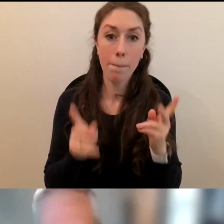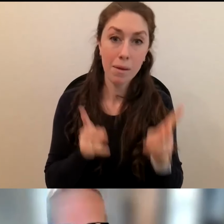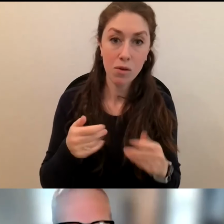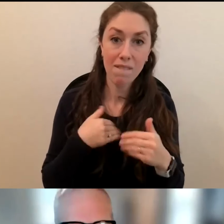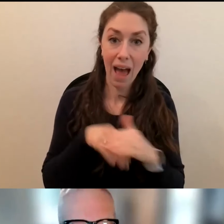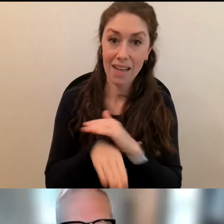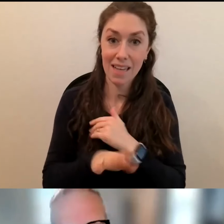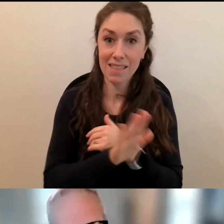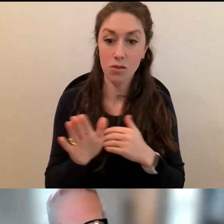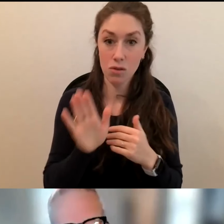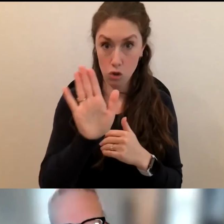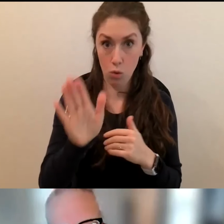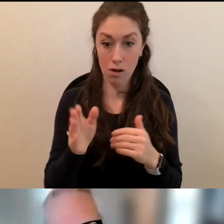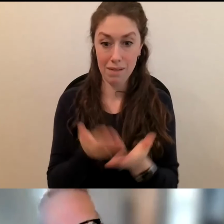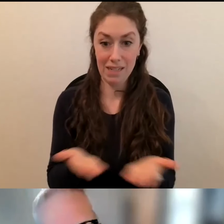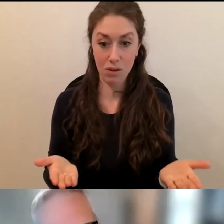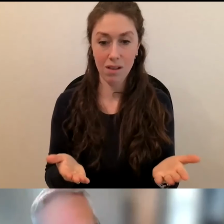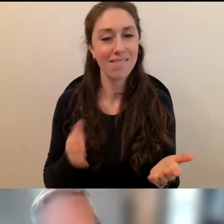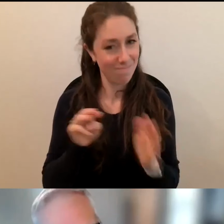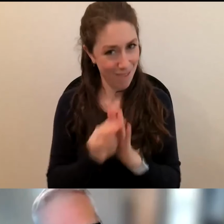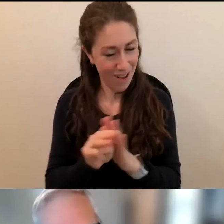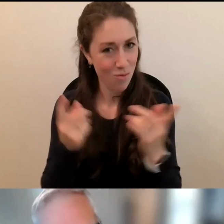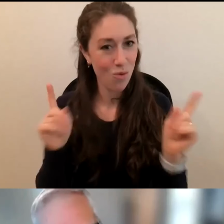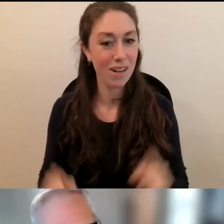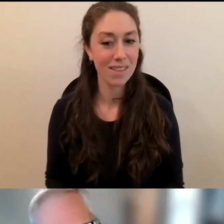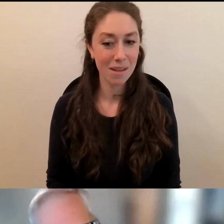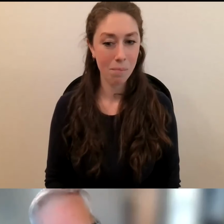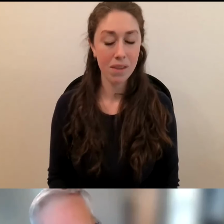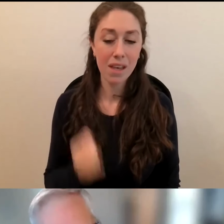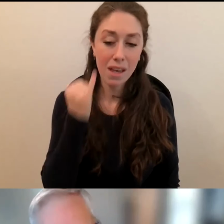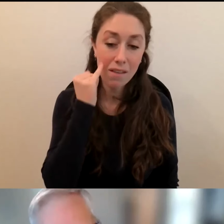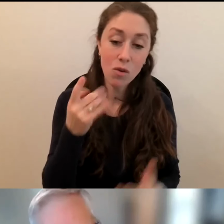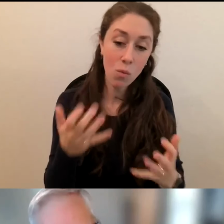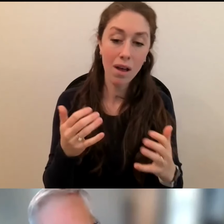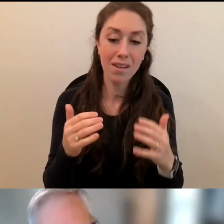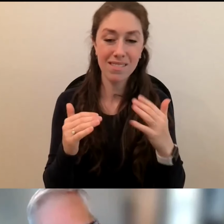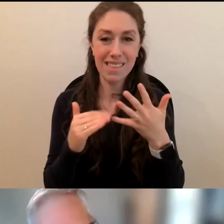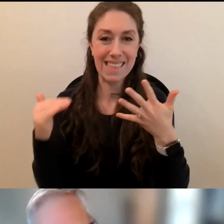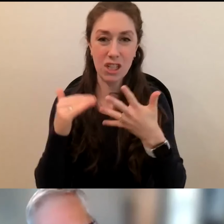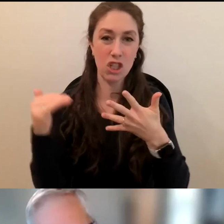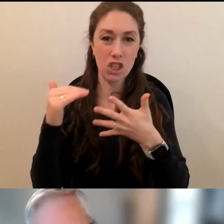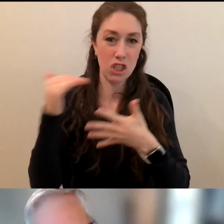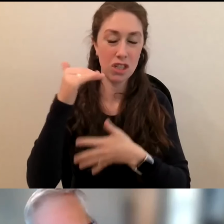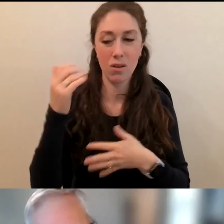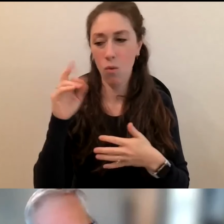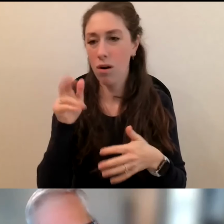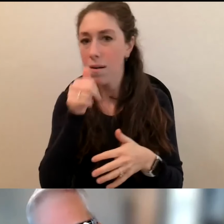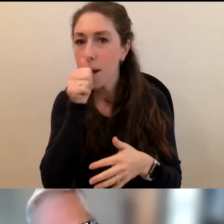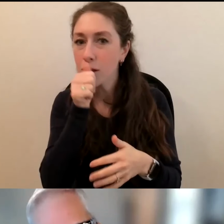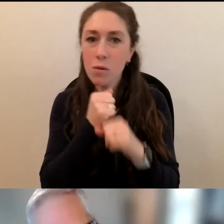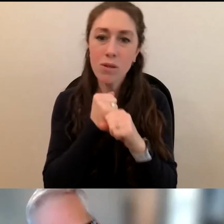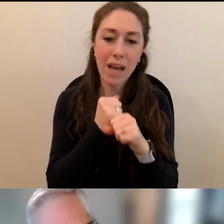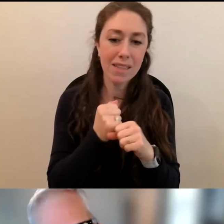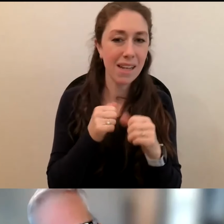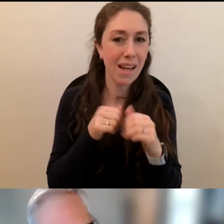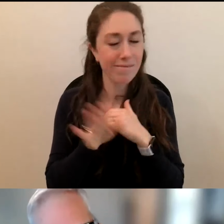material, the model works. If you want some sort of tiered access or password protected access, it's not